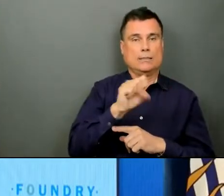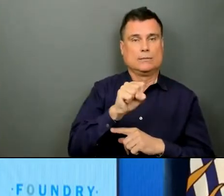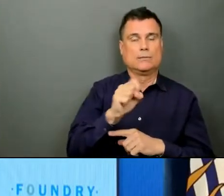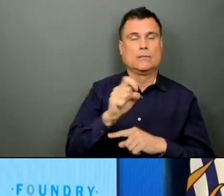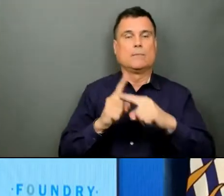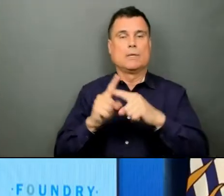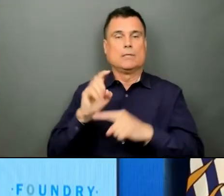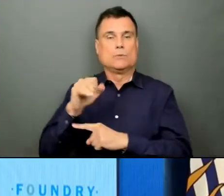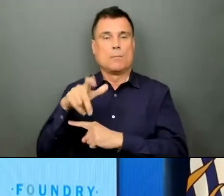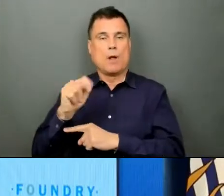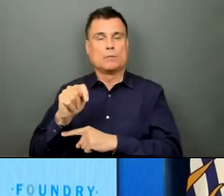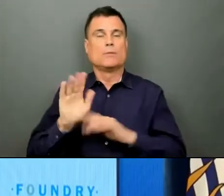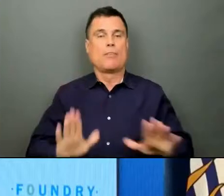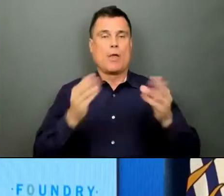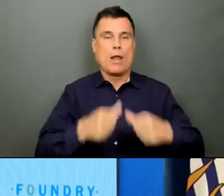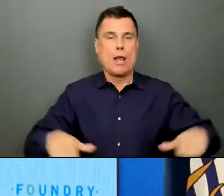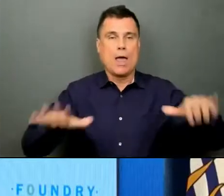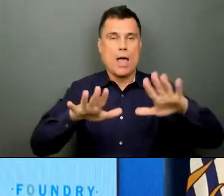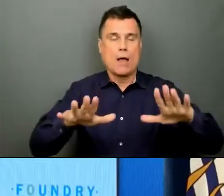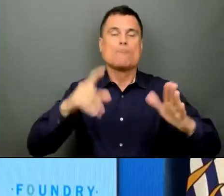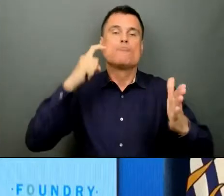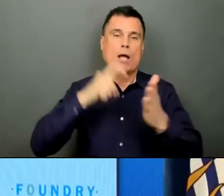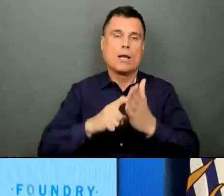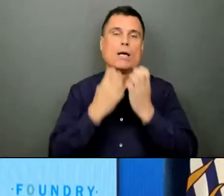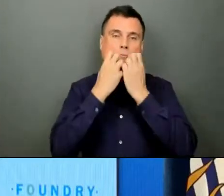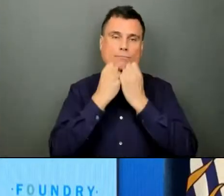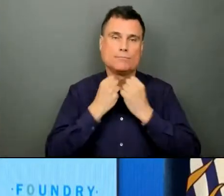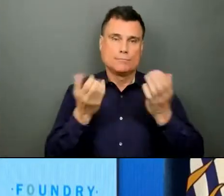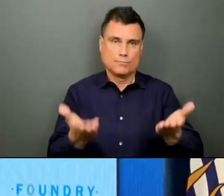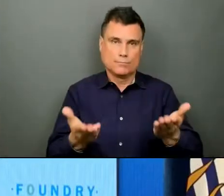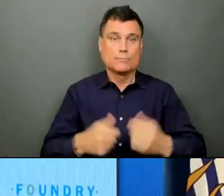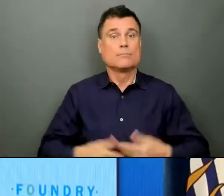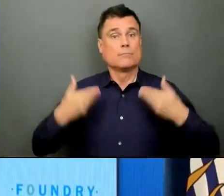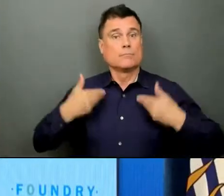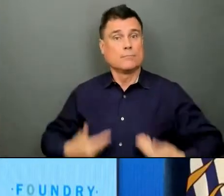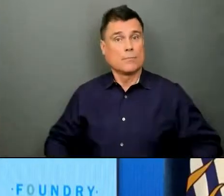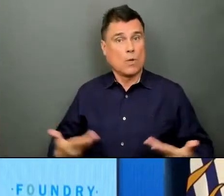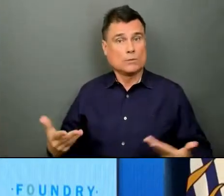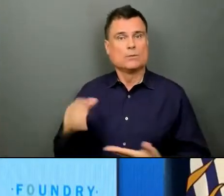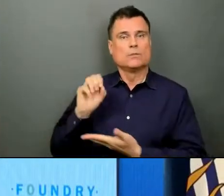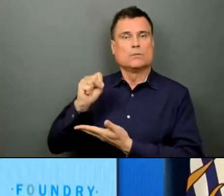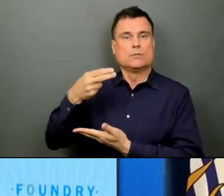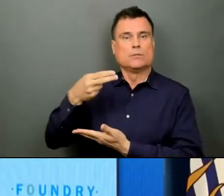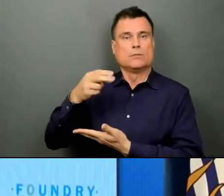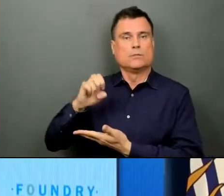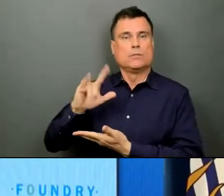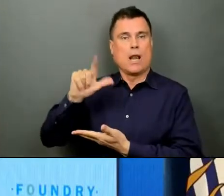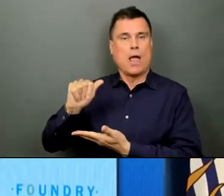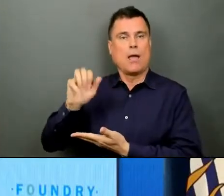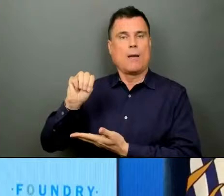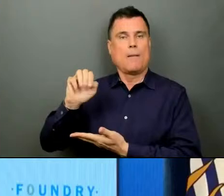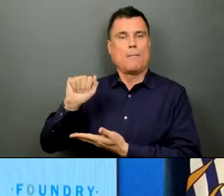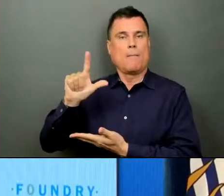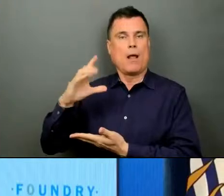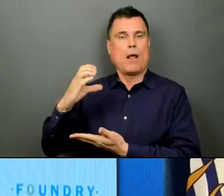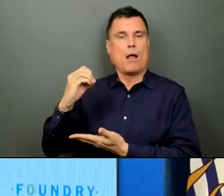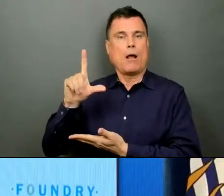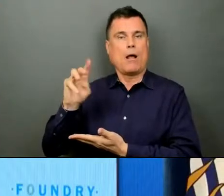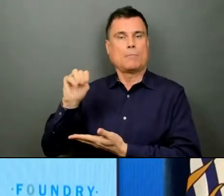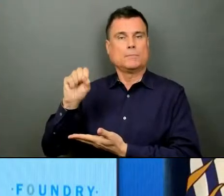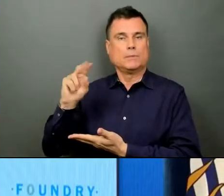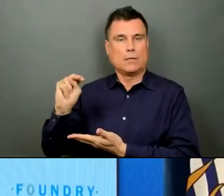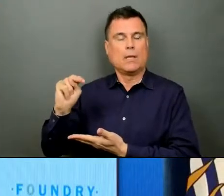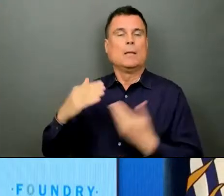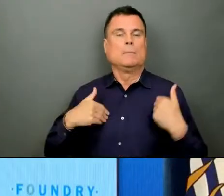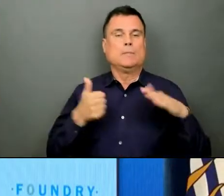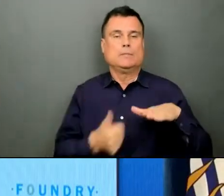First Nations. I'm Sheila Malcolmson, British Columbia's Minister for Mental Health and Addictions. Before anything, I want to speak